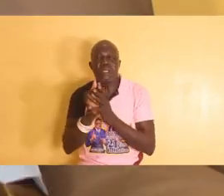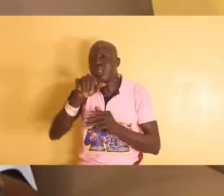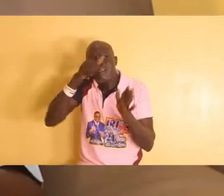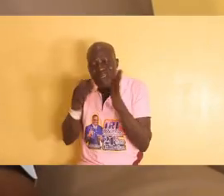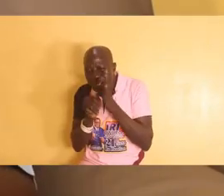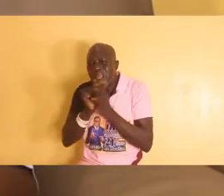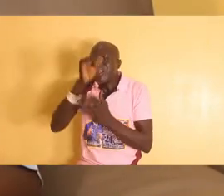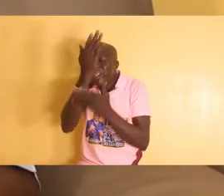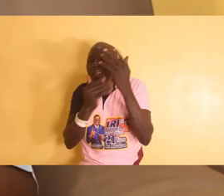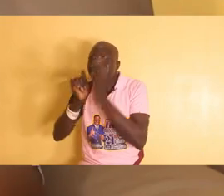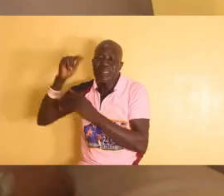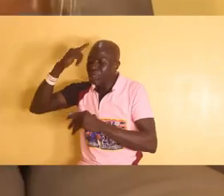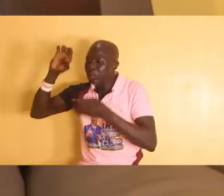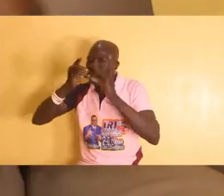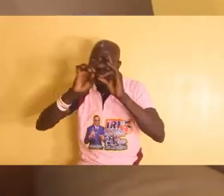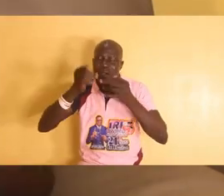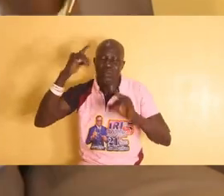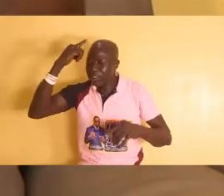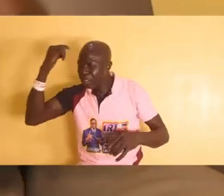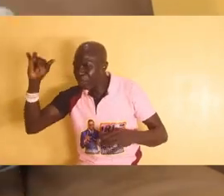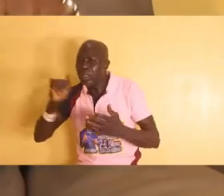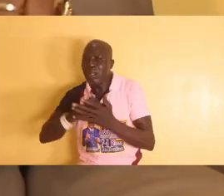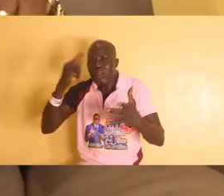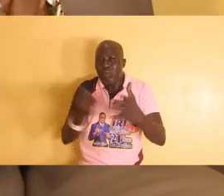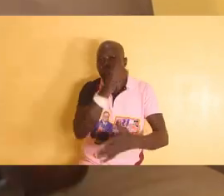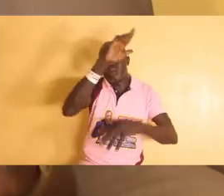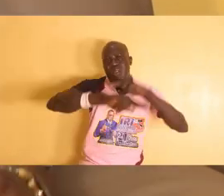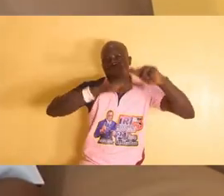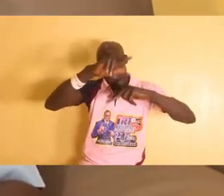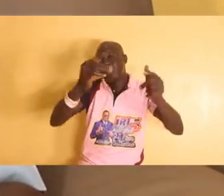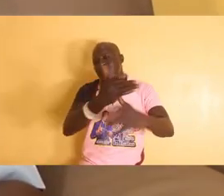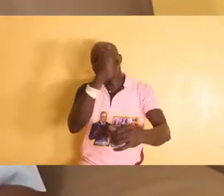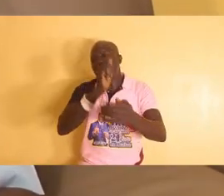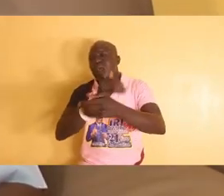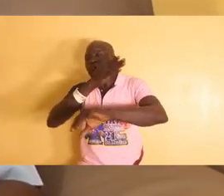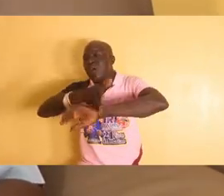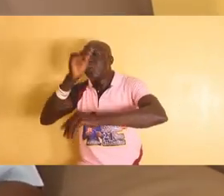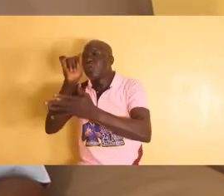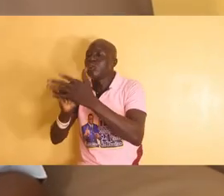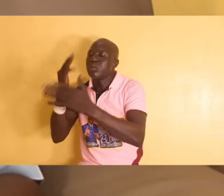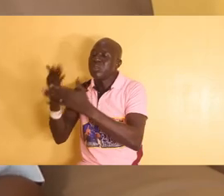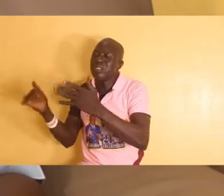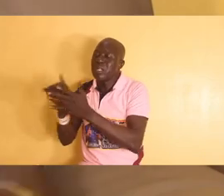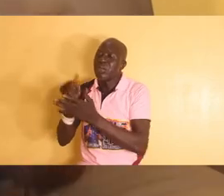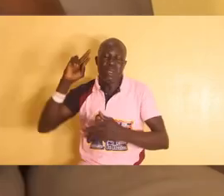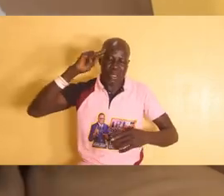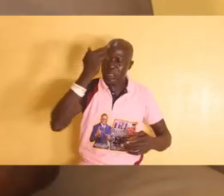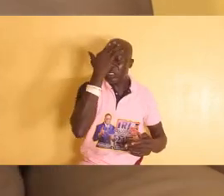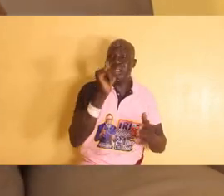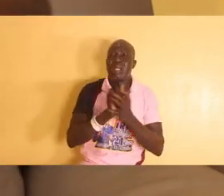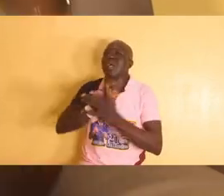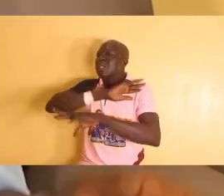dressing, the interpretation of your dream, the step you take after it, the reason why you